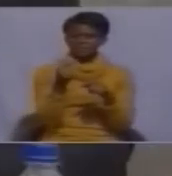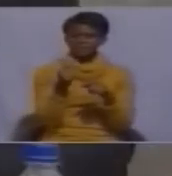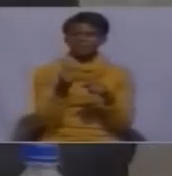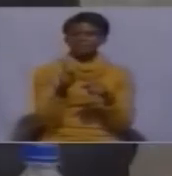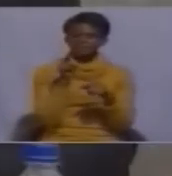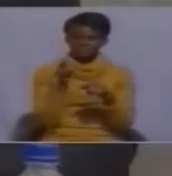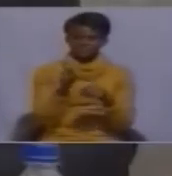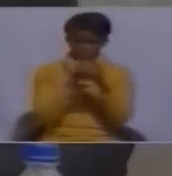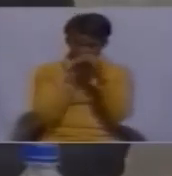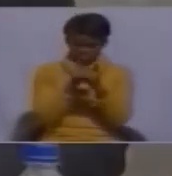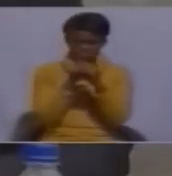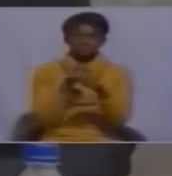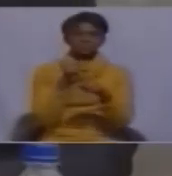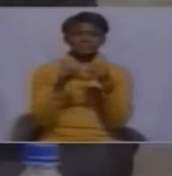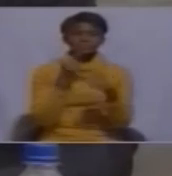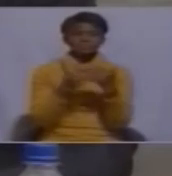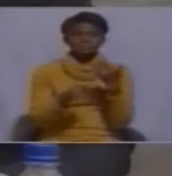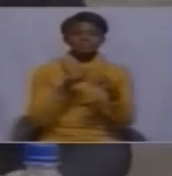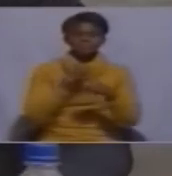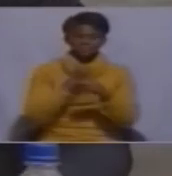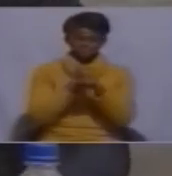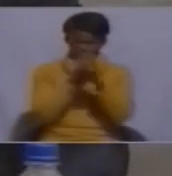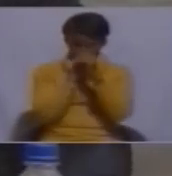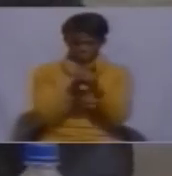its decisions, meaning that if it made a decision in